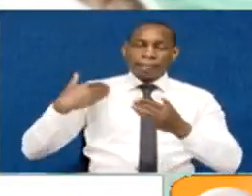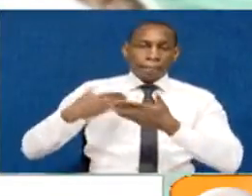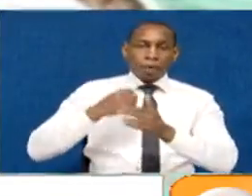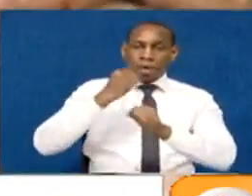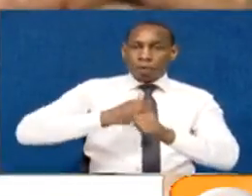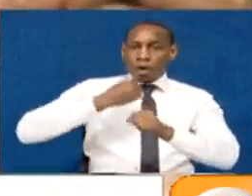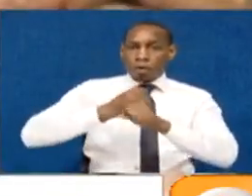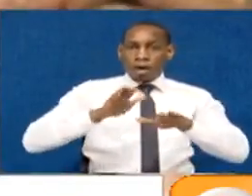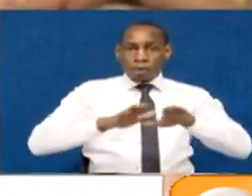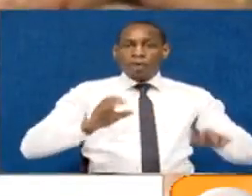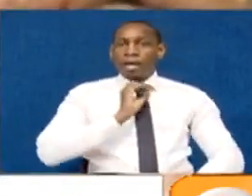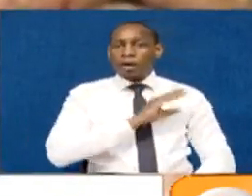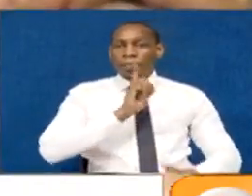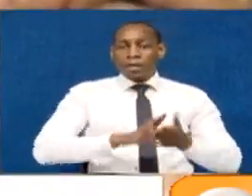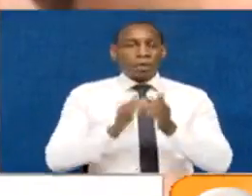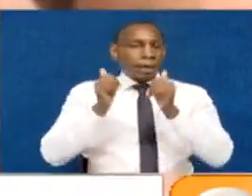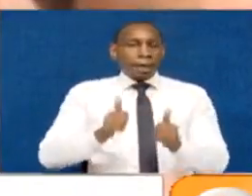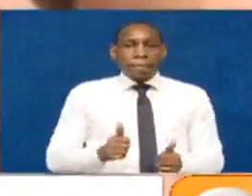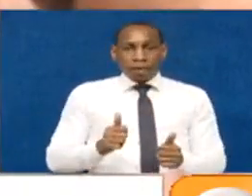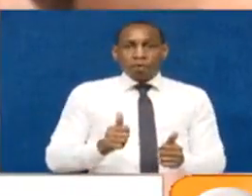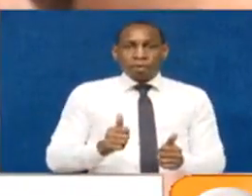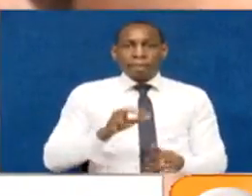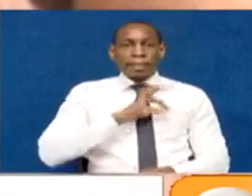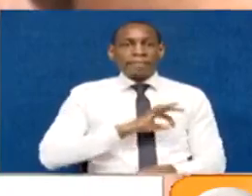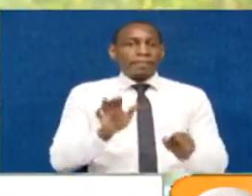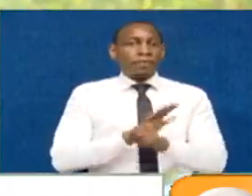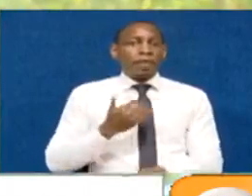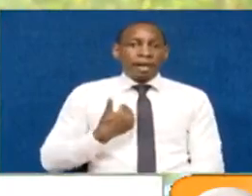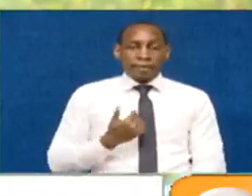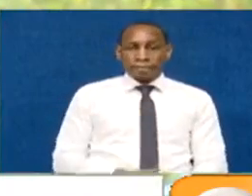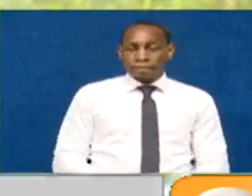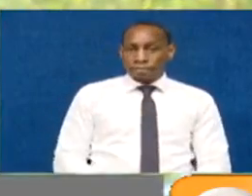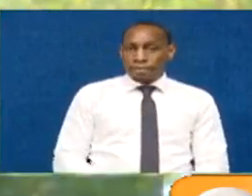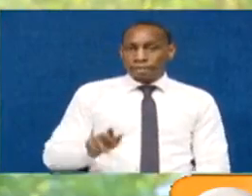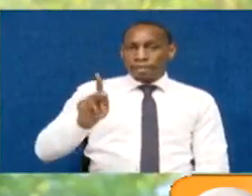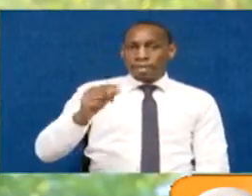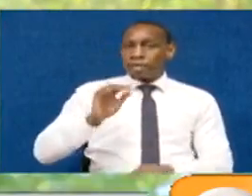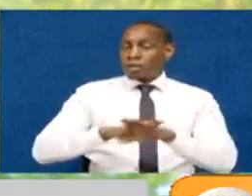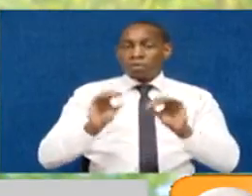on their farms, they lament they are yet to maximize on their produce. Uko sio nzuri.